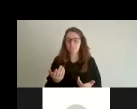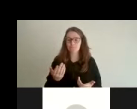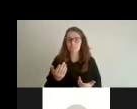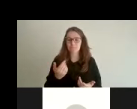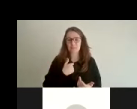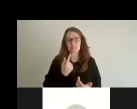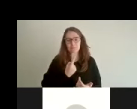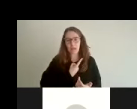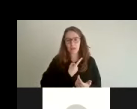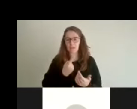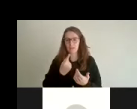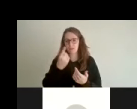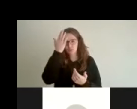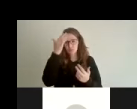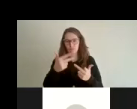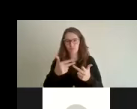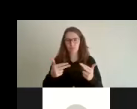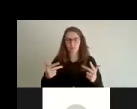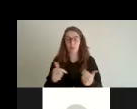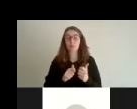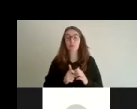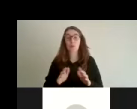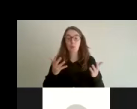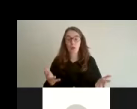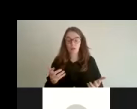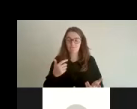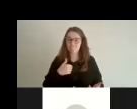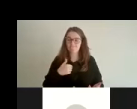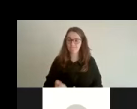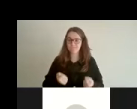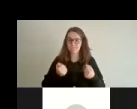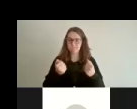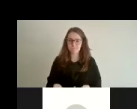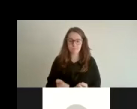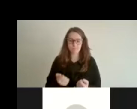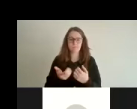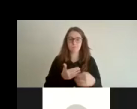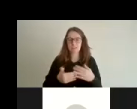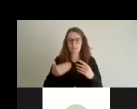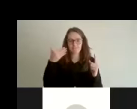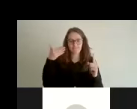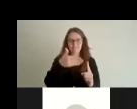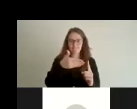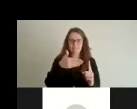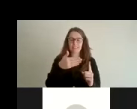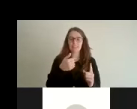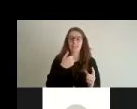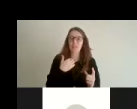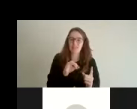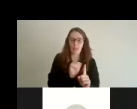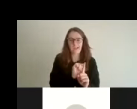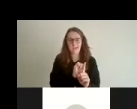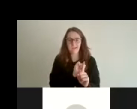diverse and just look at that. But the problem is we could then be too much focused on just fixing the